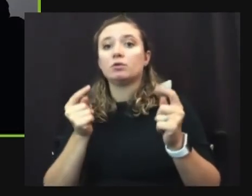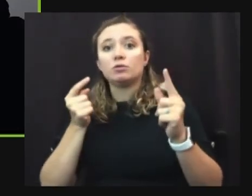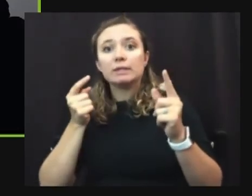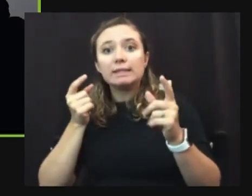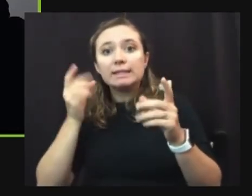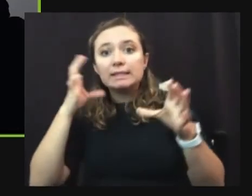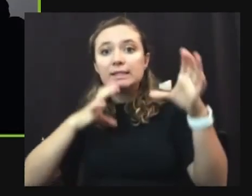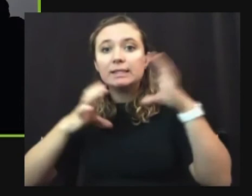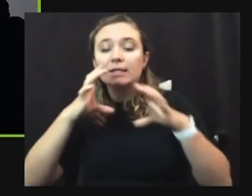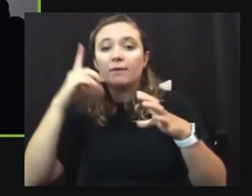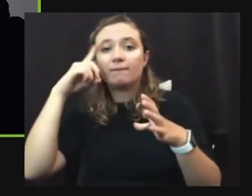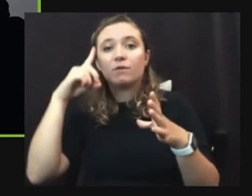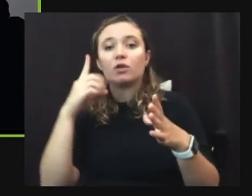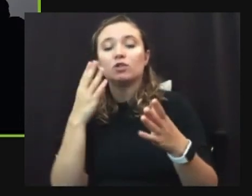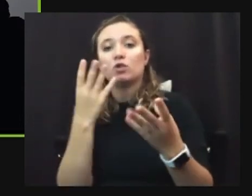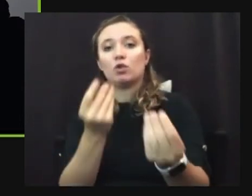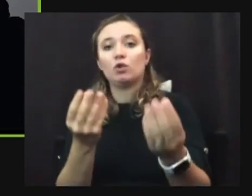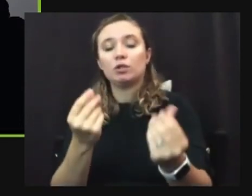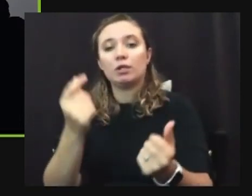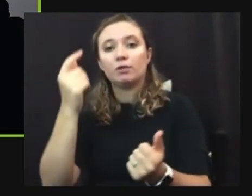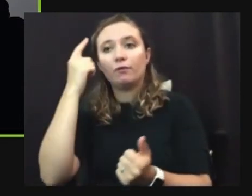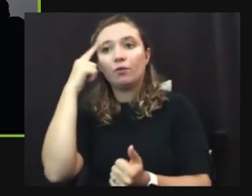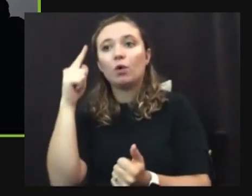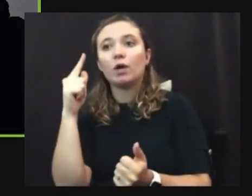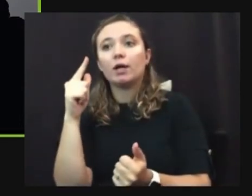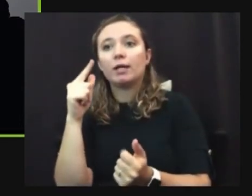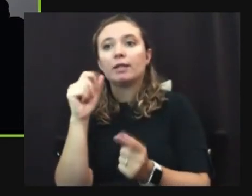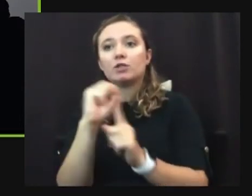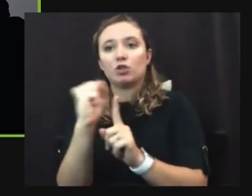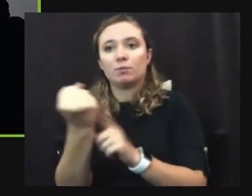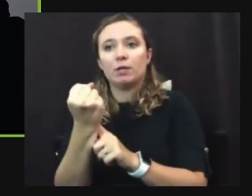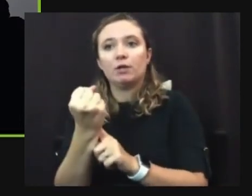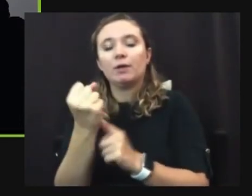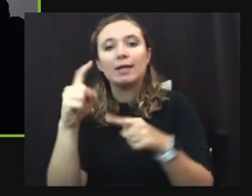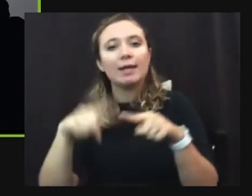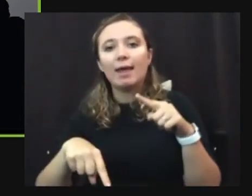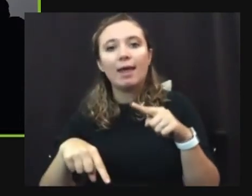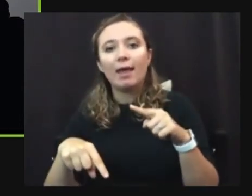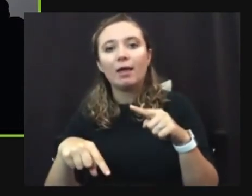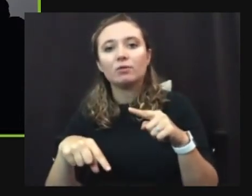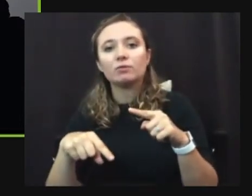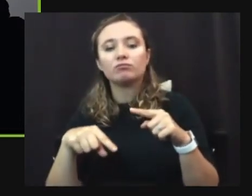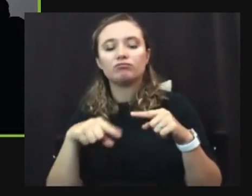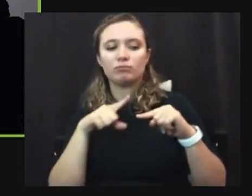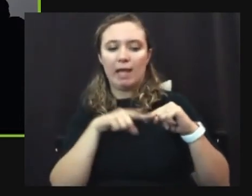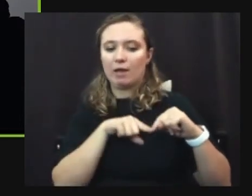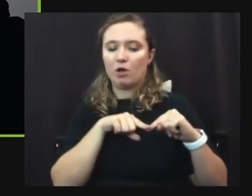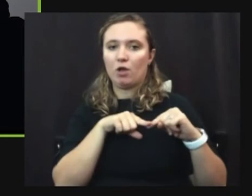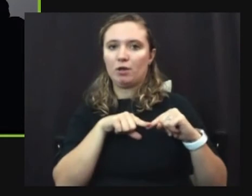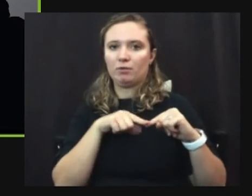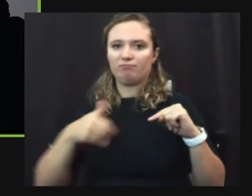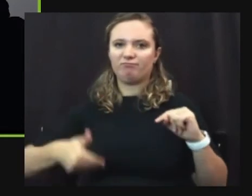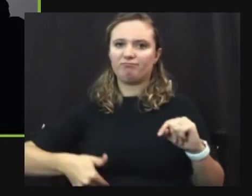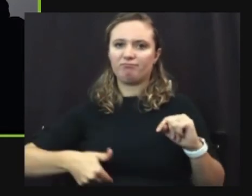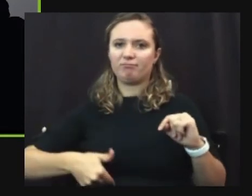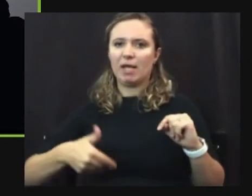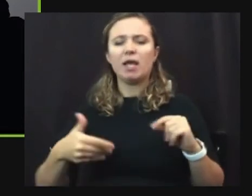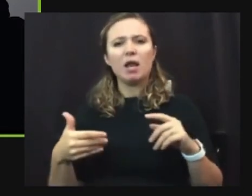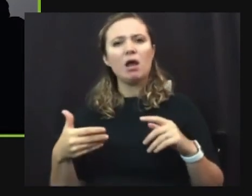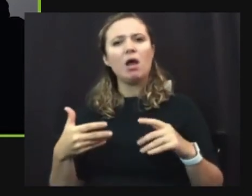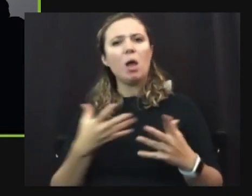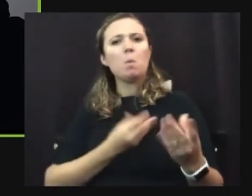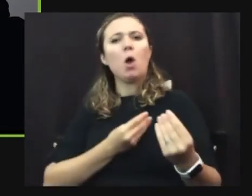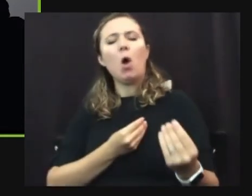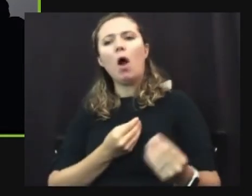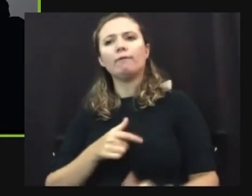the circumstances. You cannot just rely on your innate empathy that you feel you are so